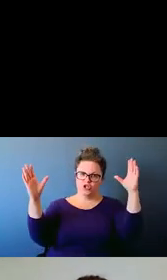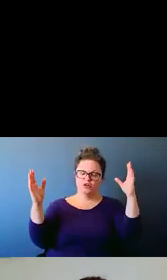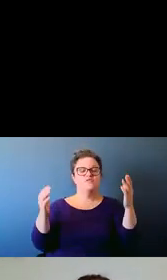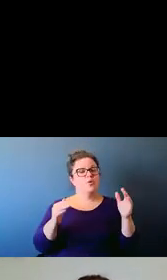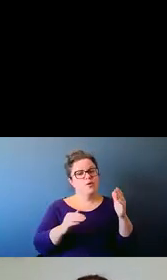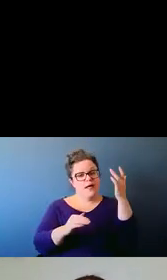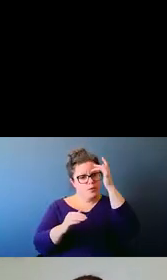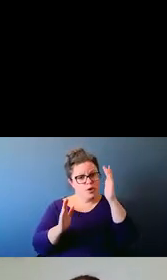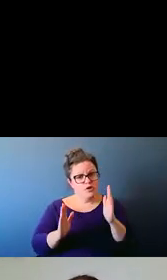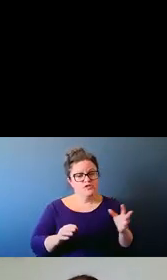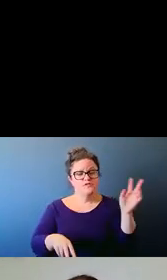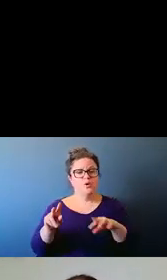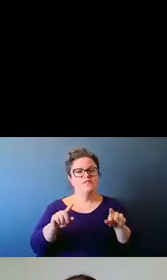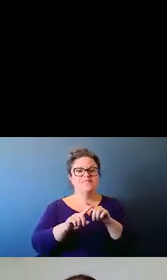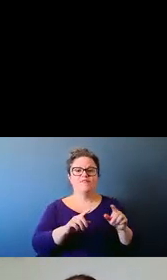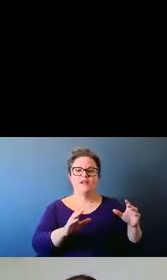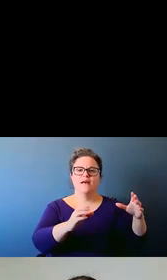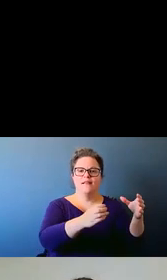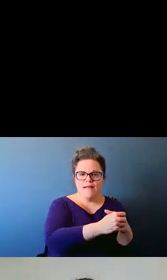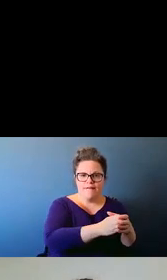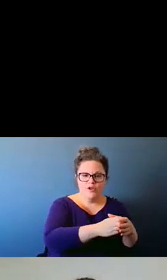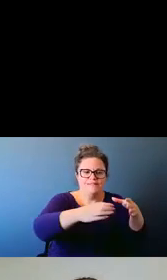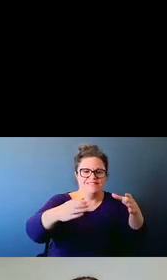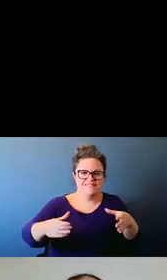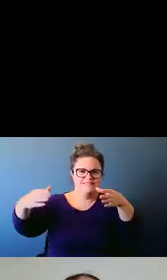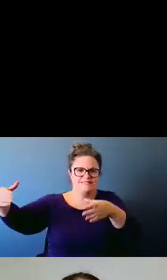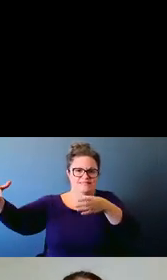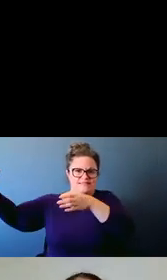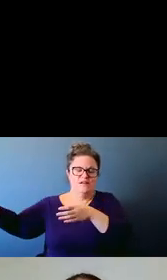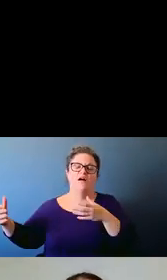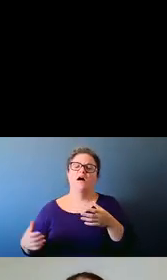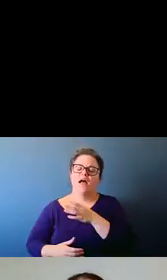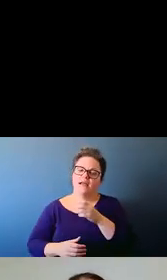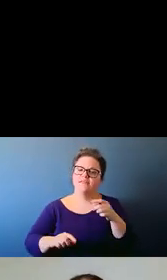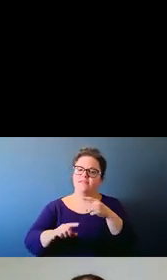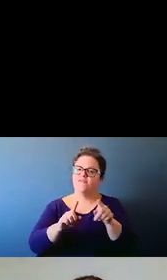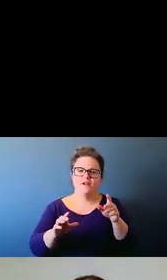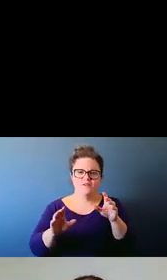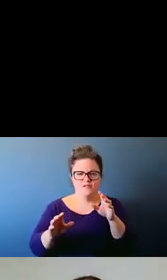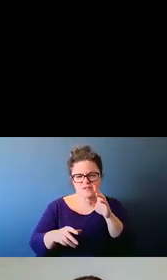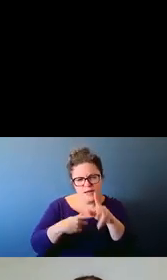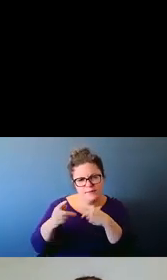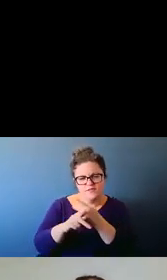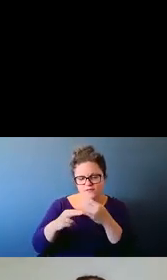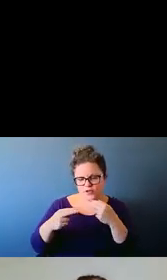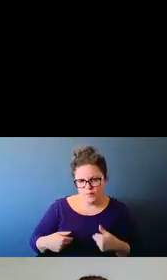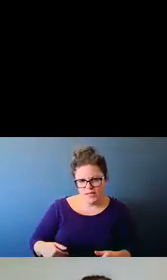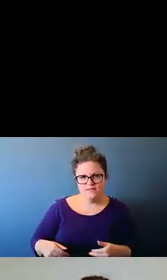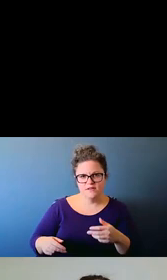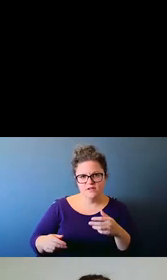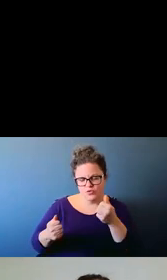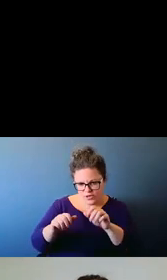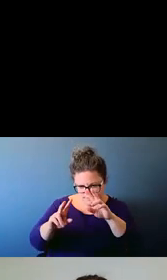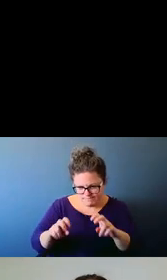levels, and we will look at many different facets of humans to understand our